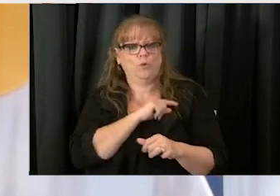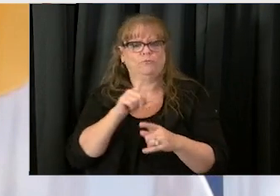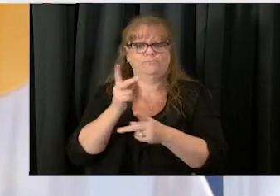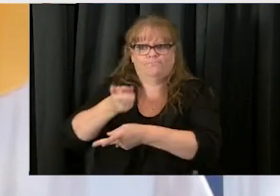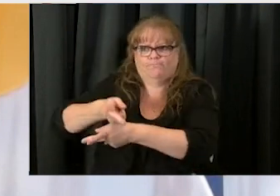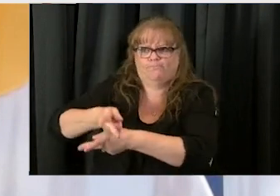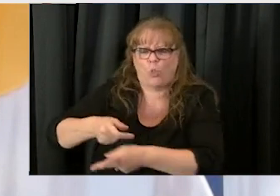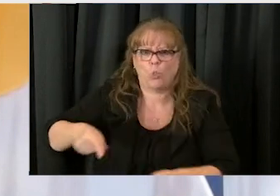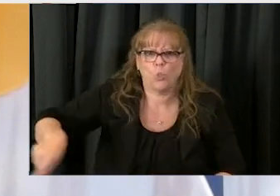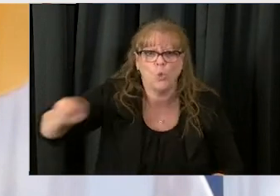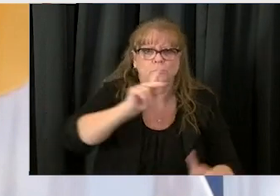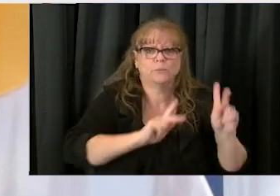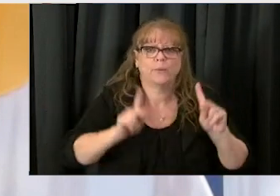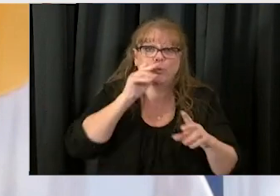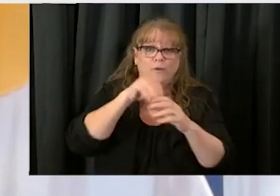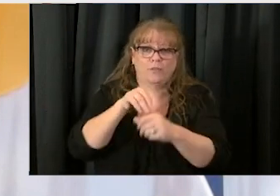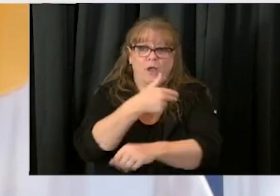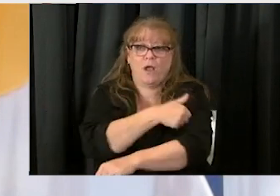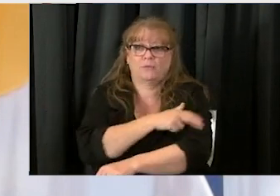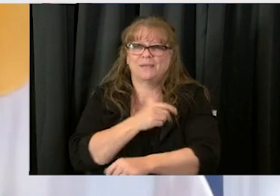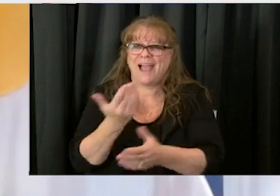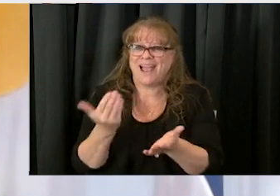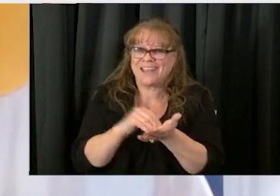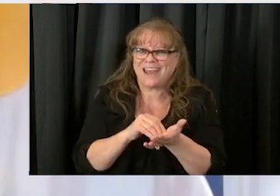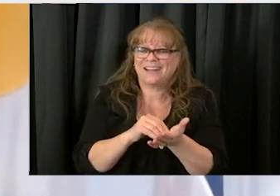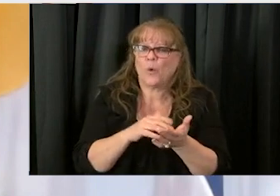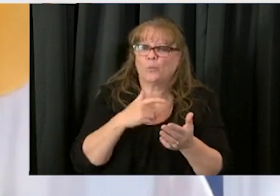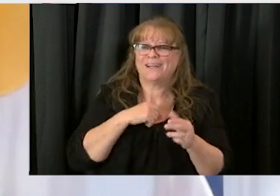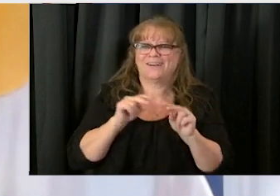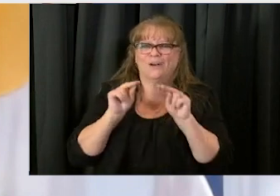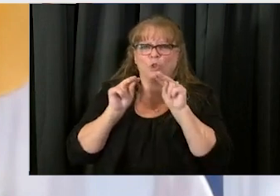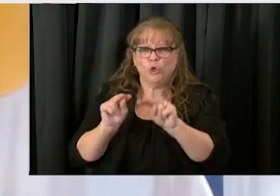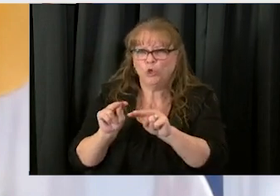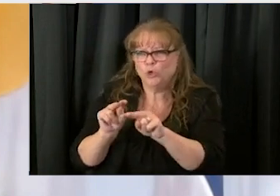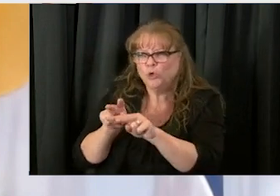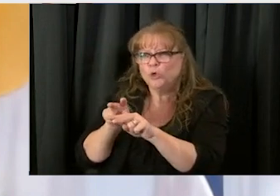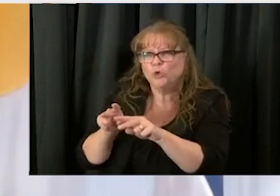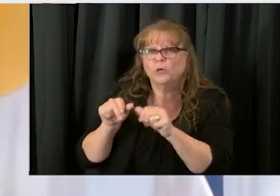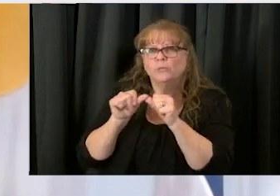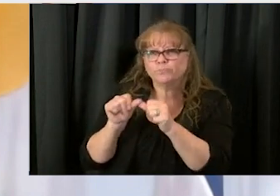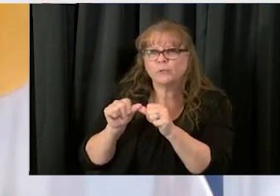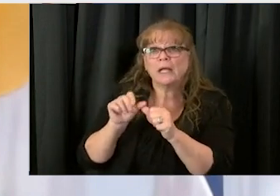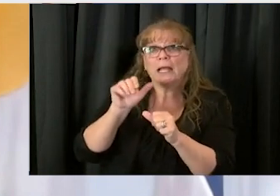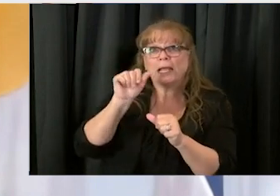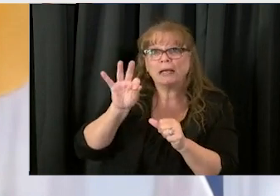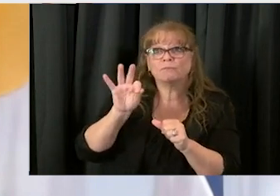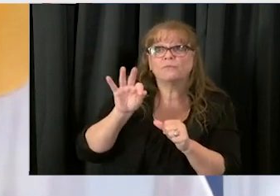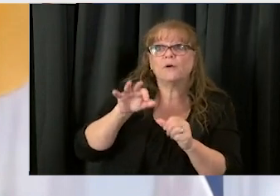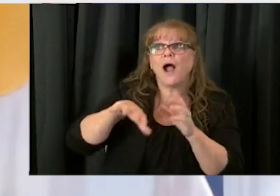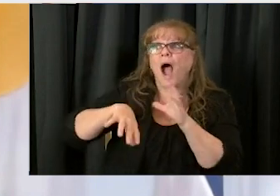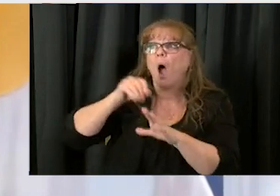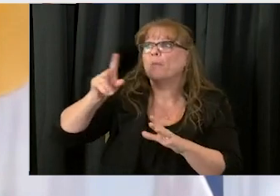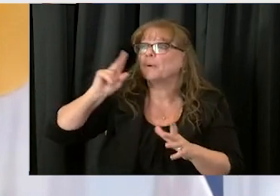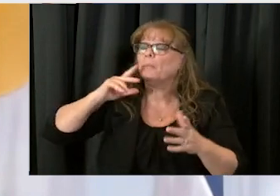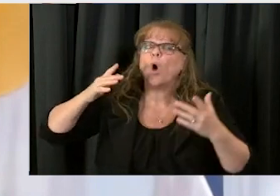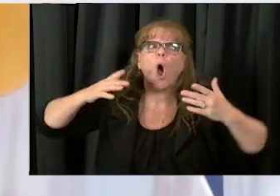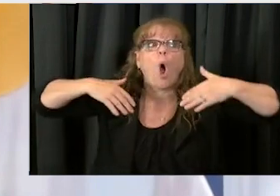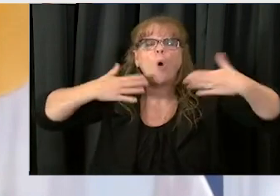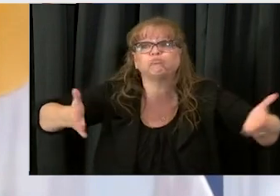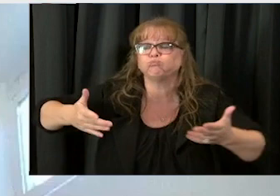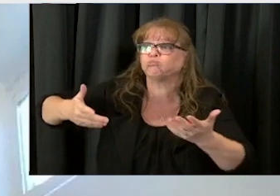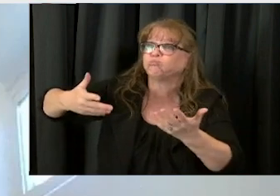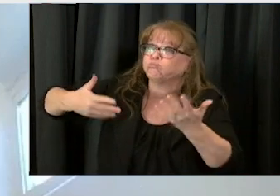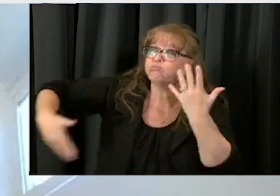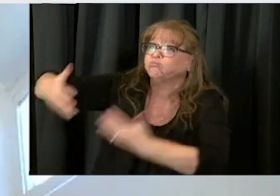socializing and interacting more or not wearing masks, this number will only increase. Scott? Thank you, Governor. Yeah,